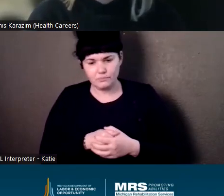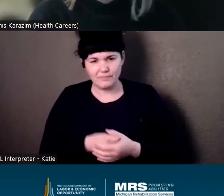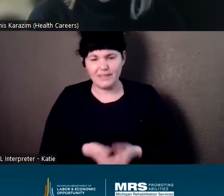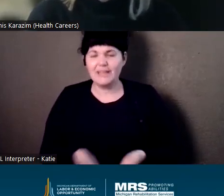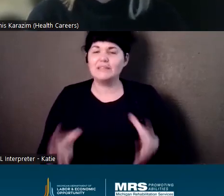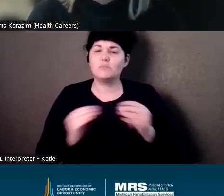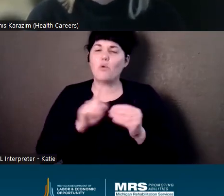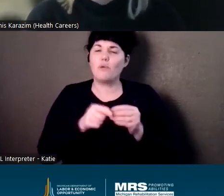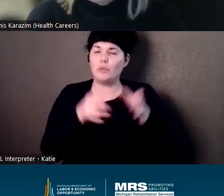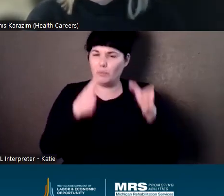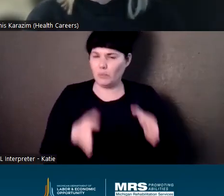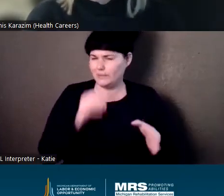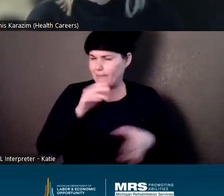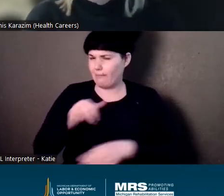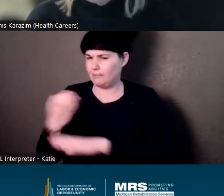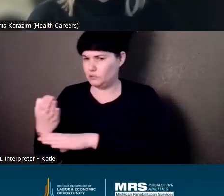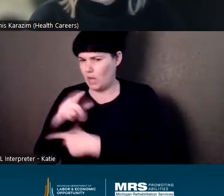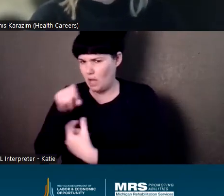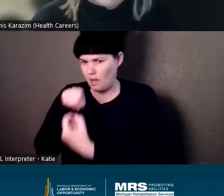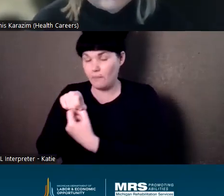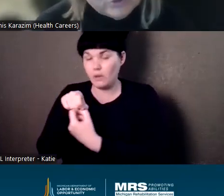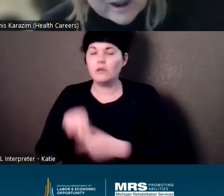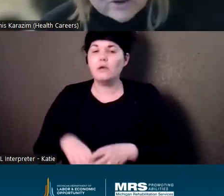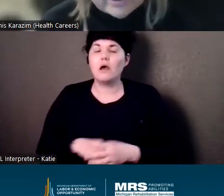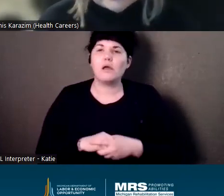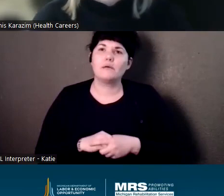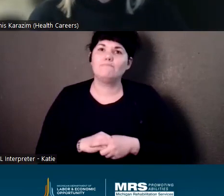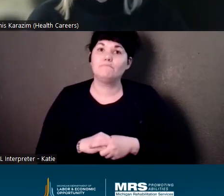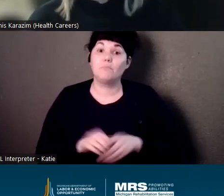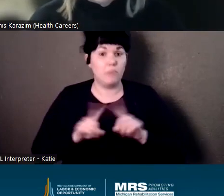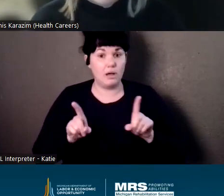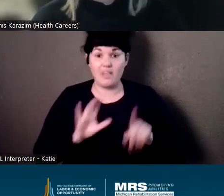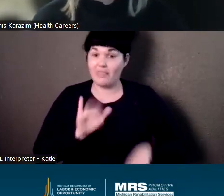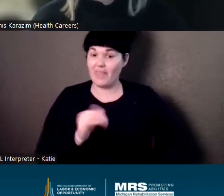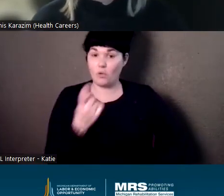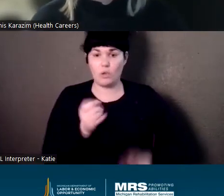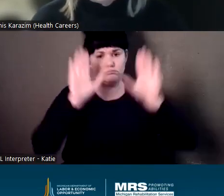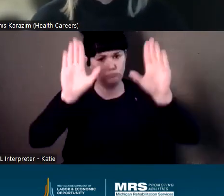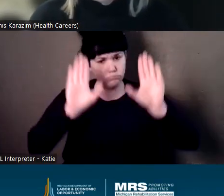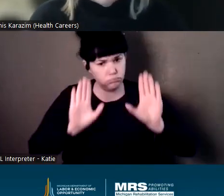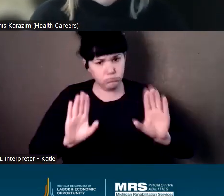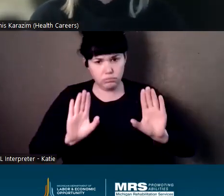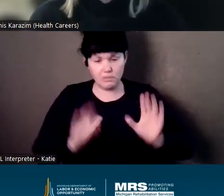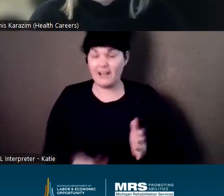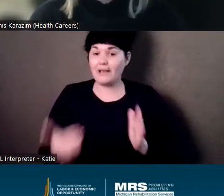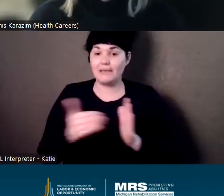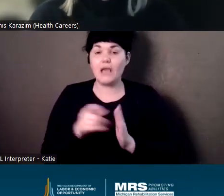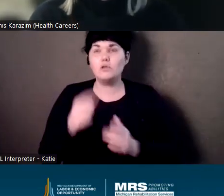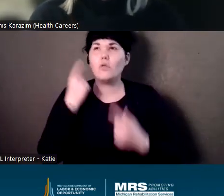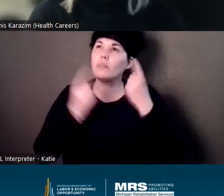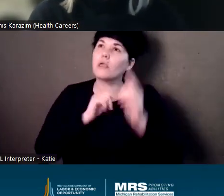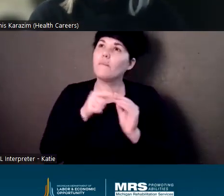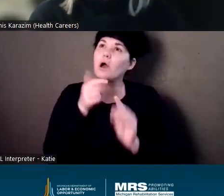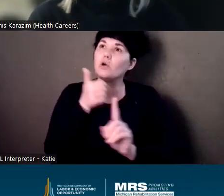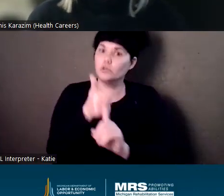Okay. It really, but that is a great question, because again, thinking about yourself, an